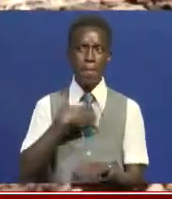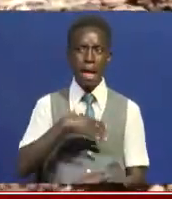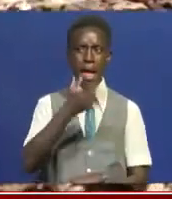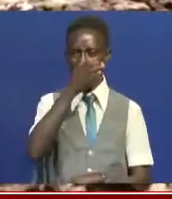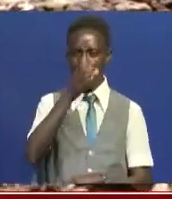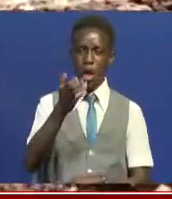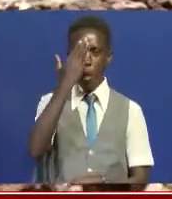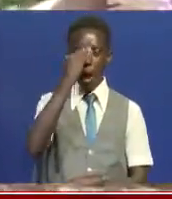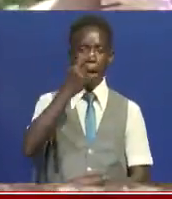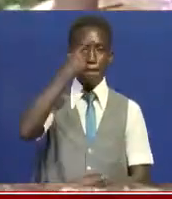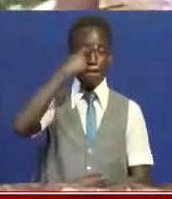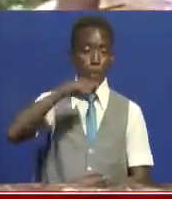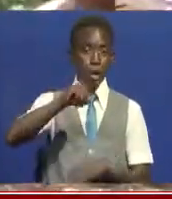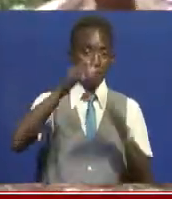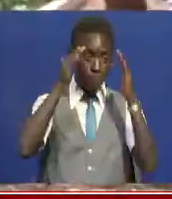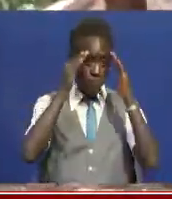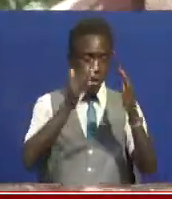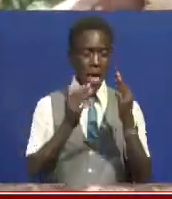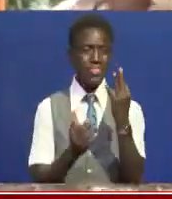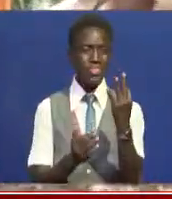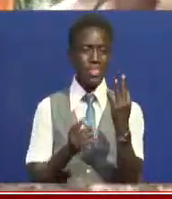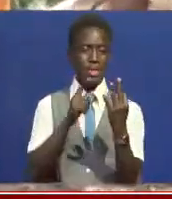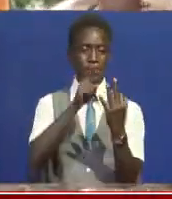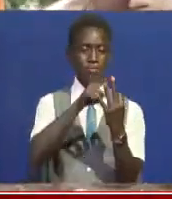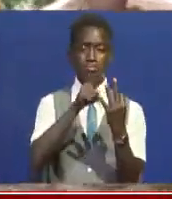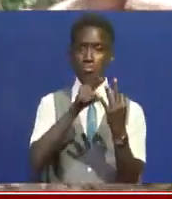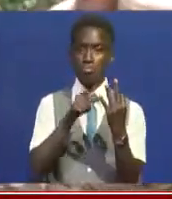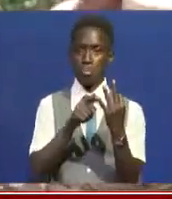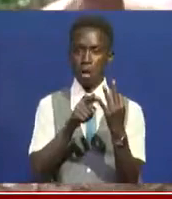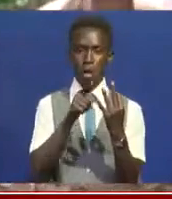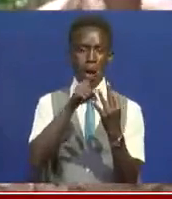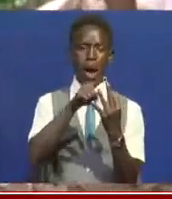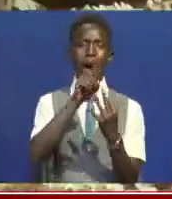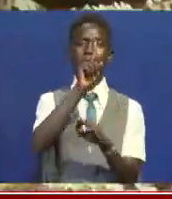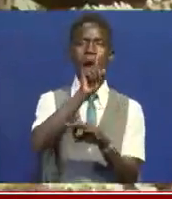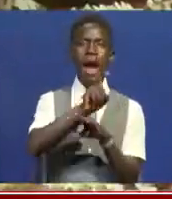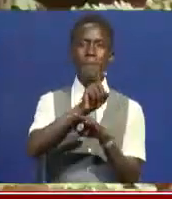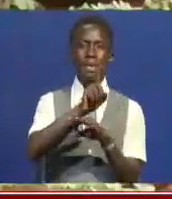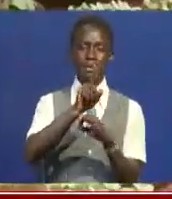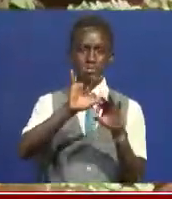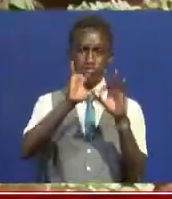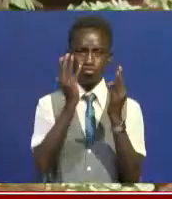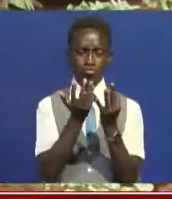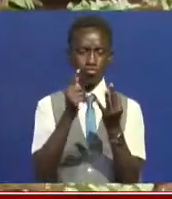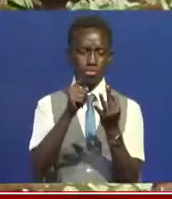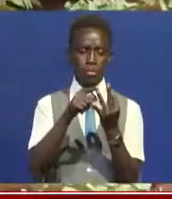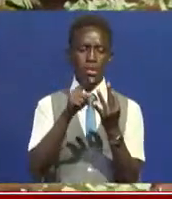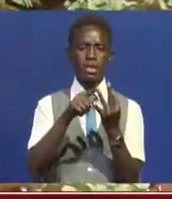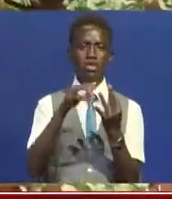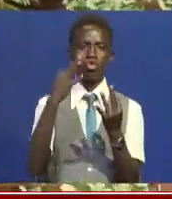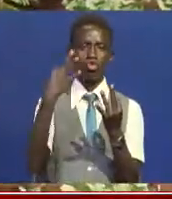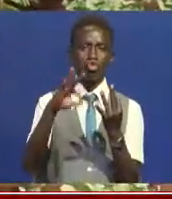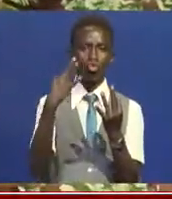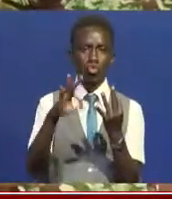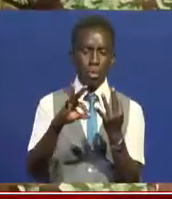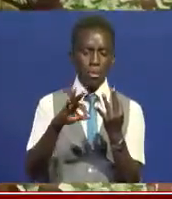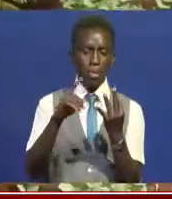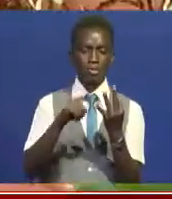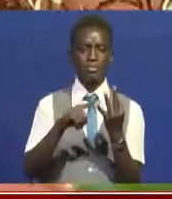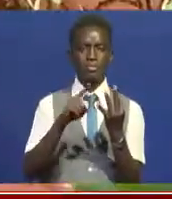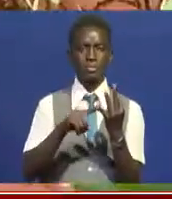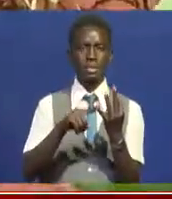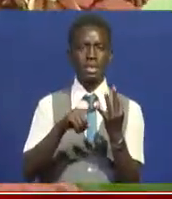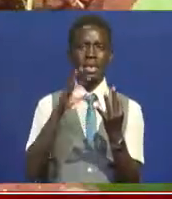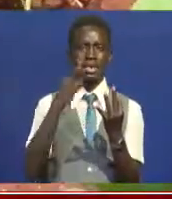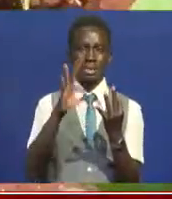policies have been focusing on three exotic vegetables comprising cabbage, sukuma wiki, and spinach. This has narrowed their